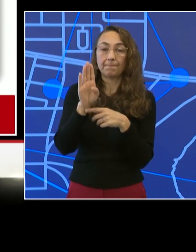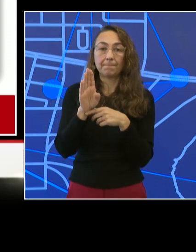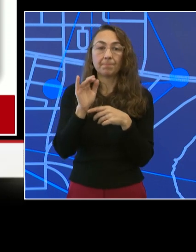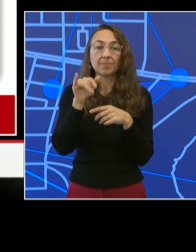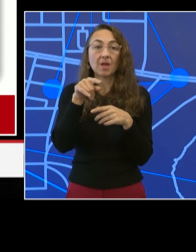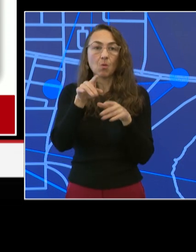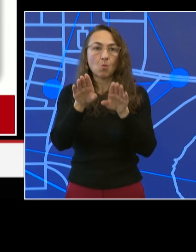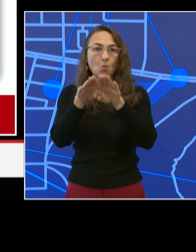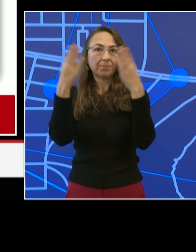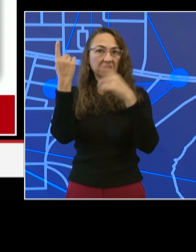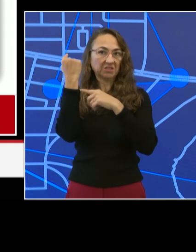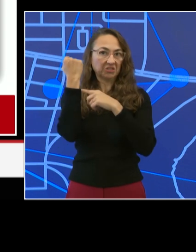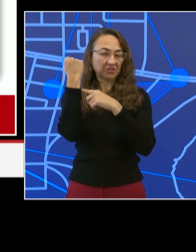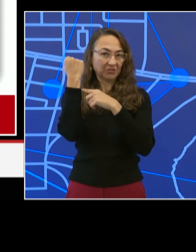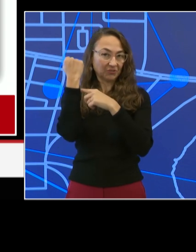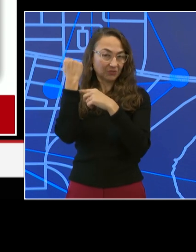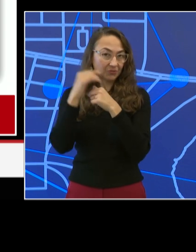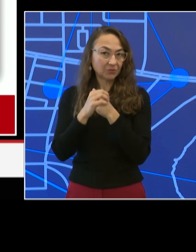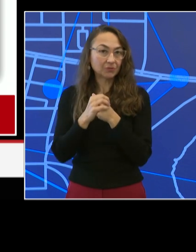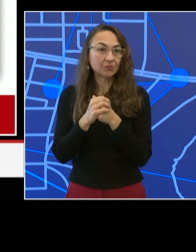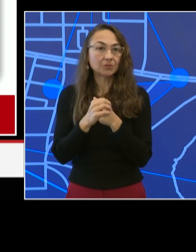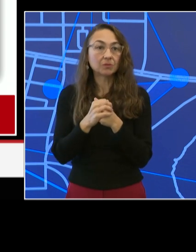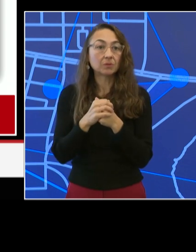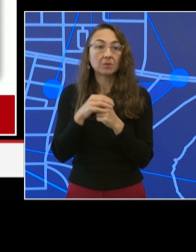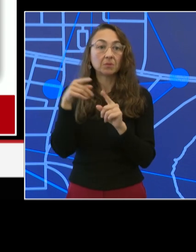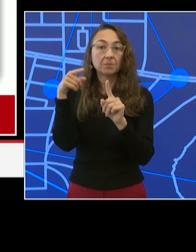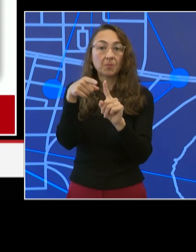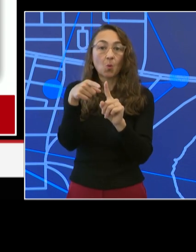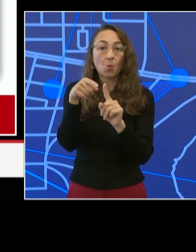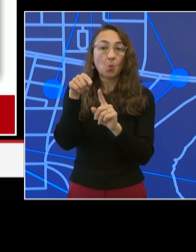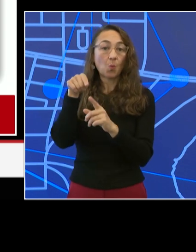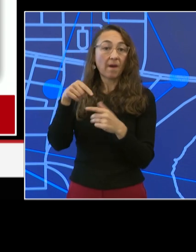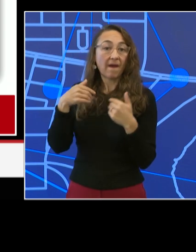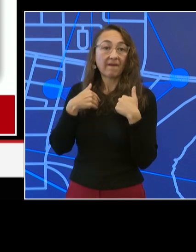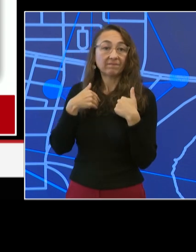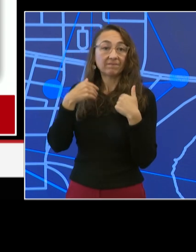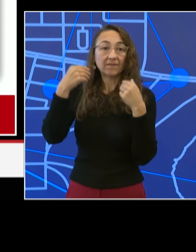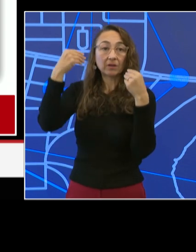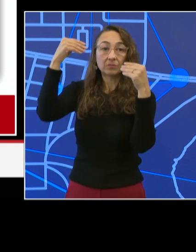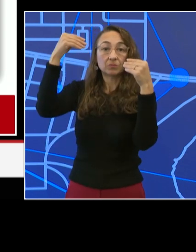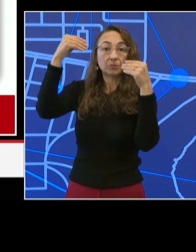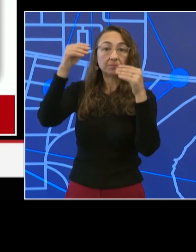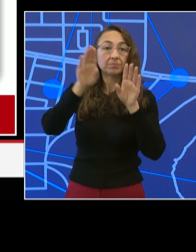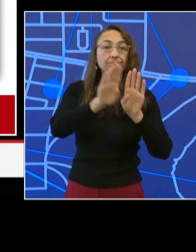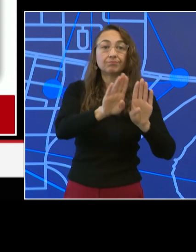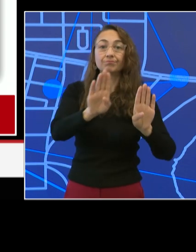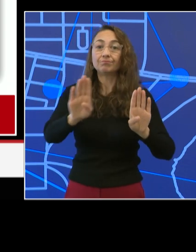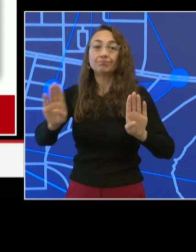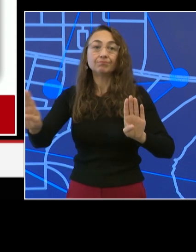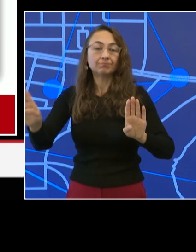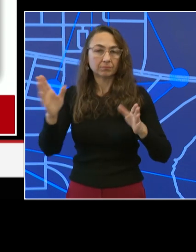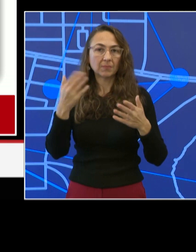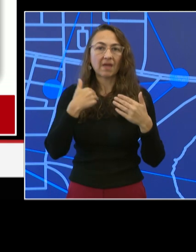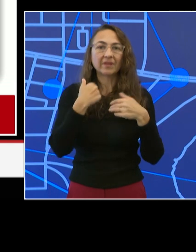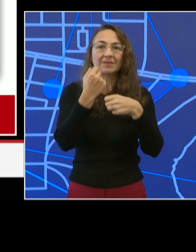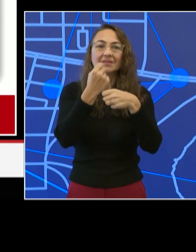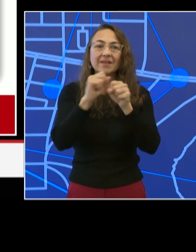spaces was to create a storefront for a menu of government resources. And these spaces were to